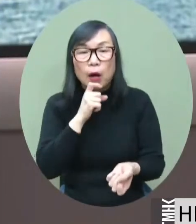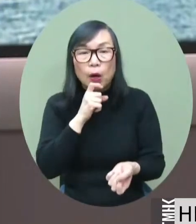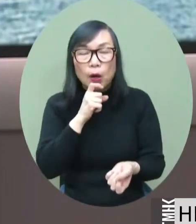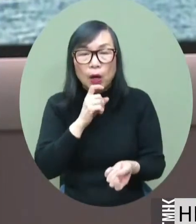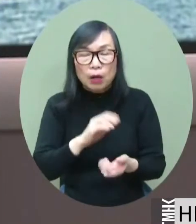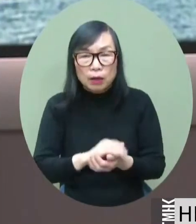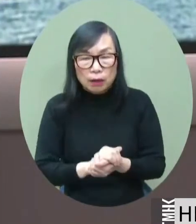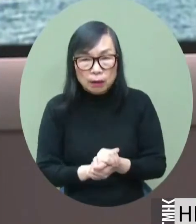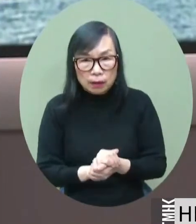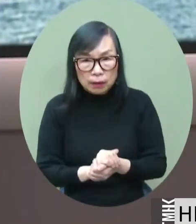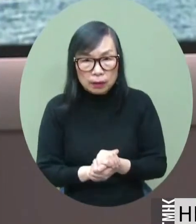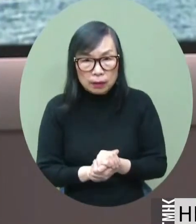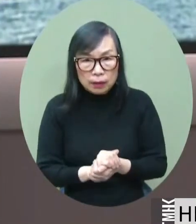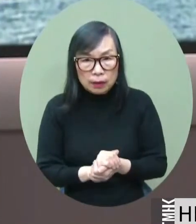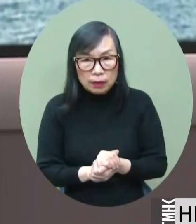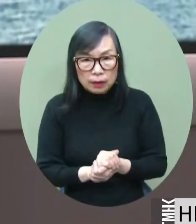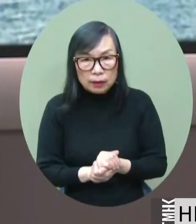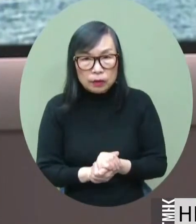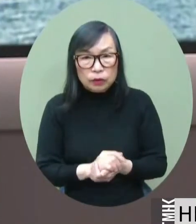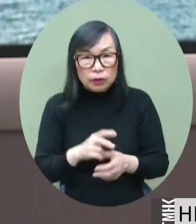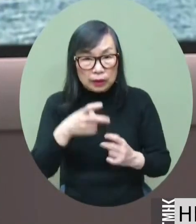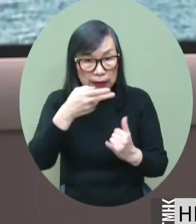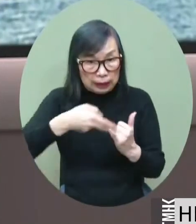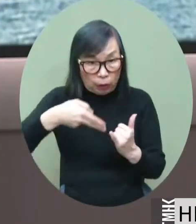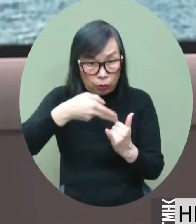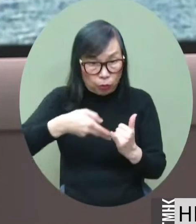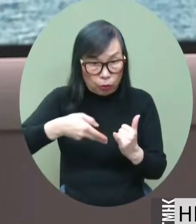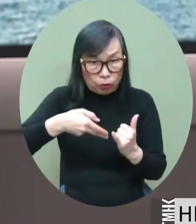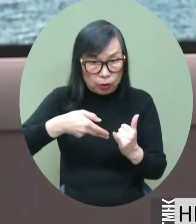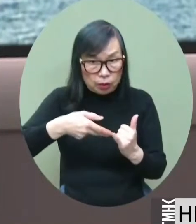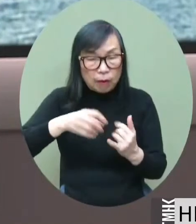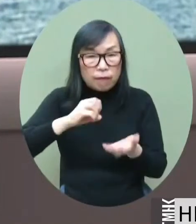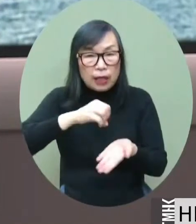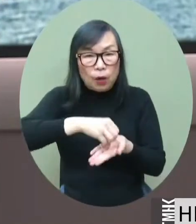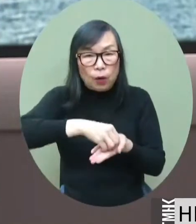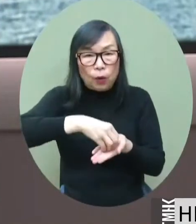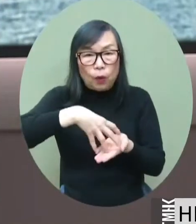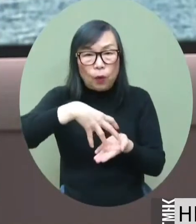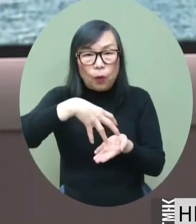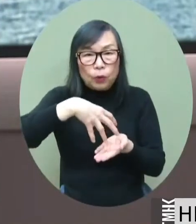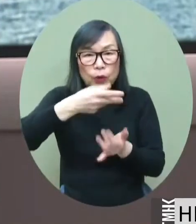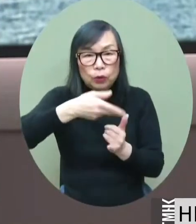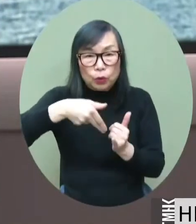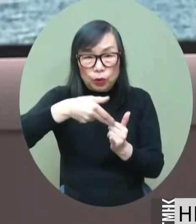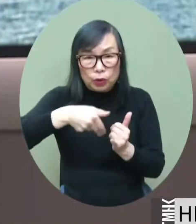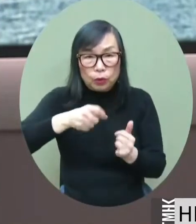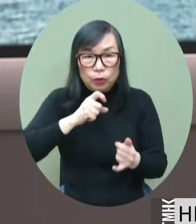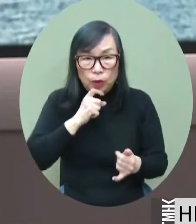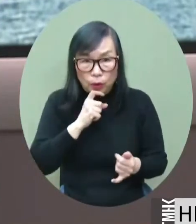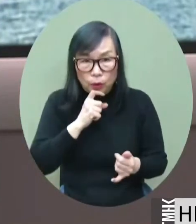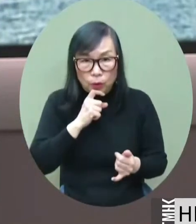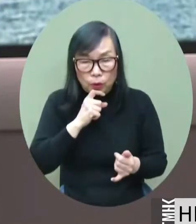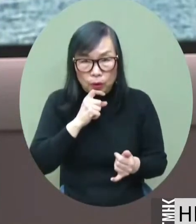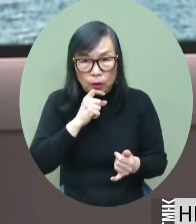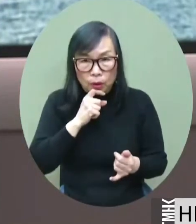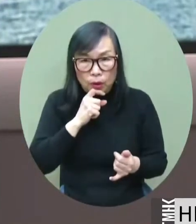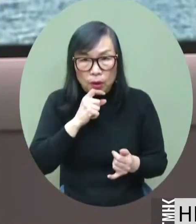was positive with COVID. He also had an operation because of the abscess.